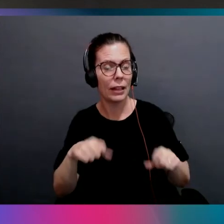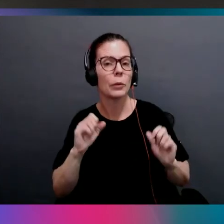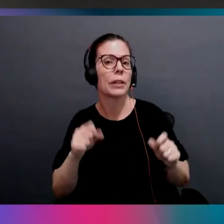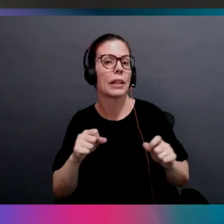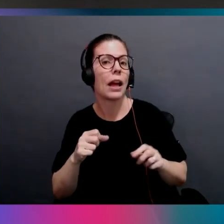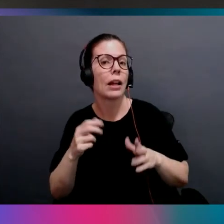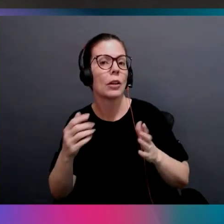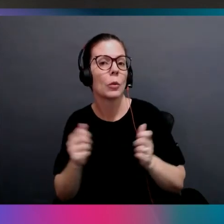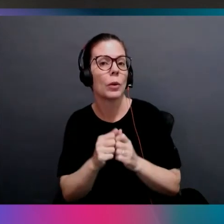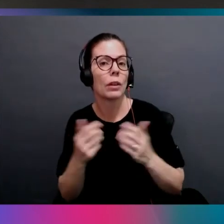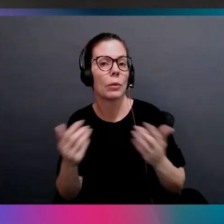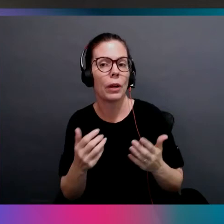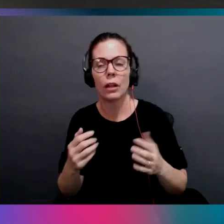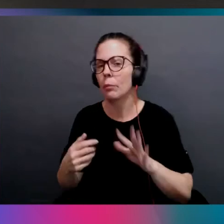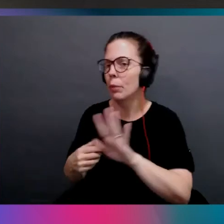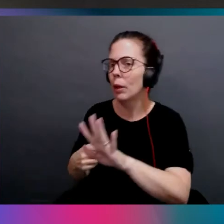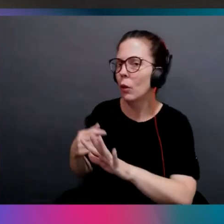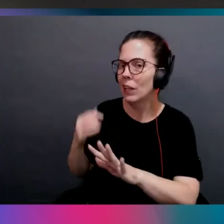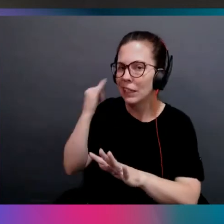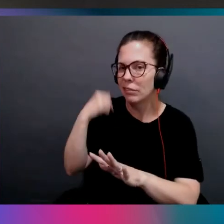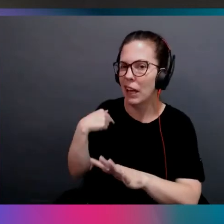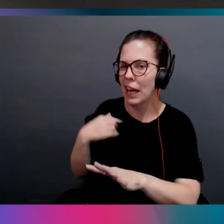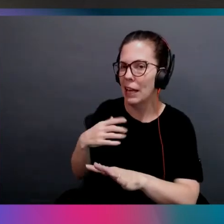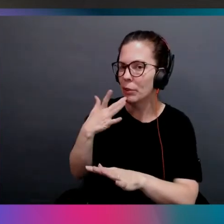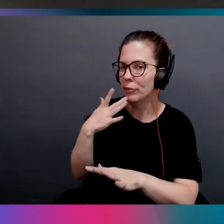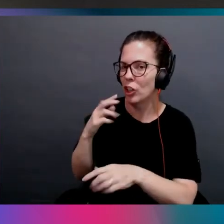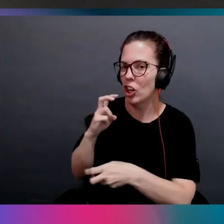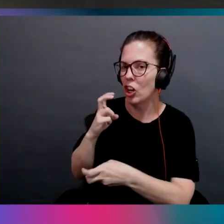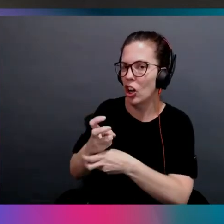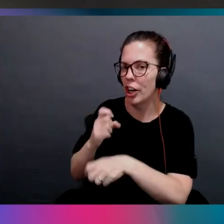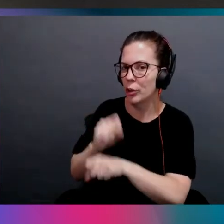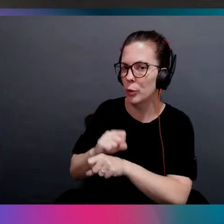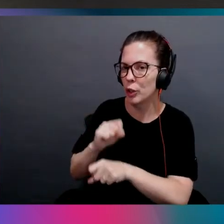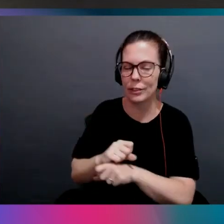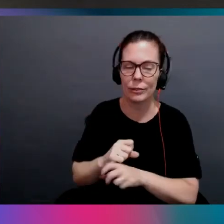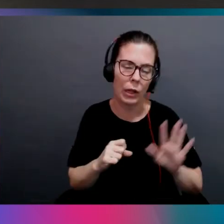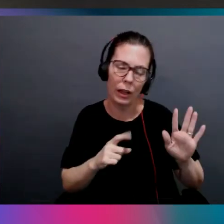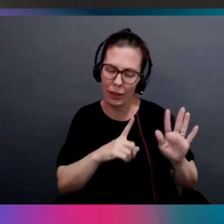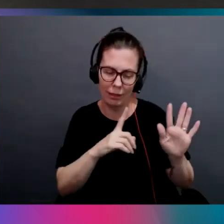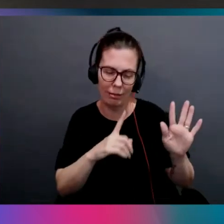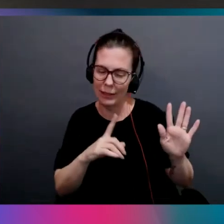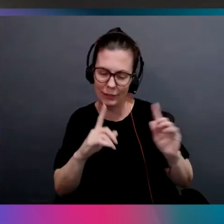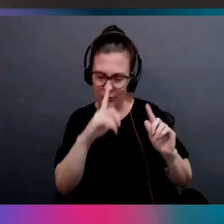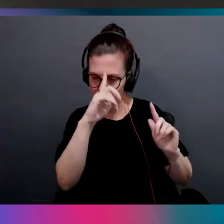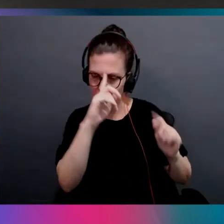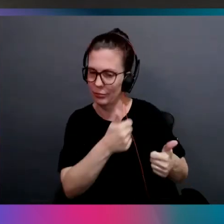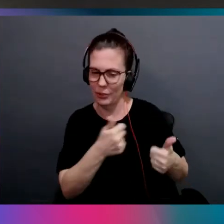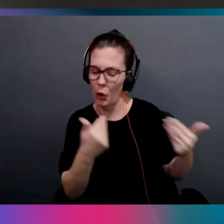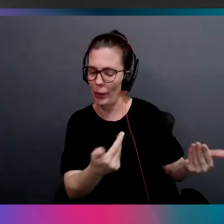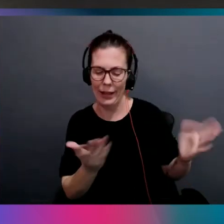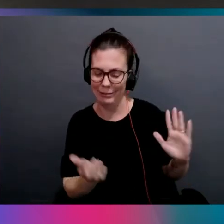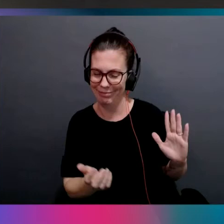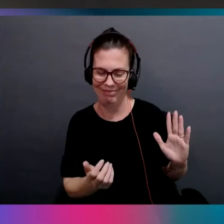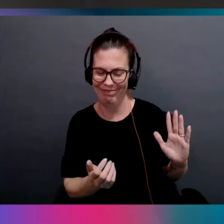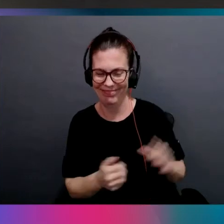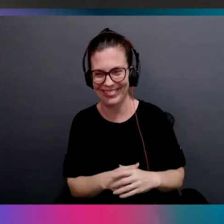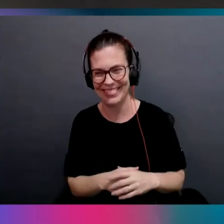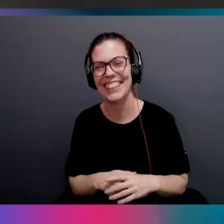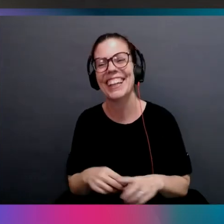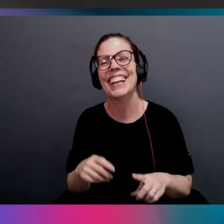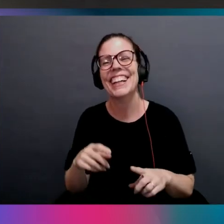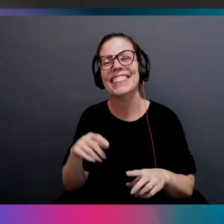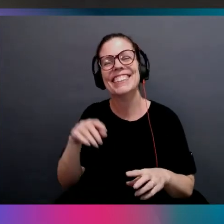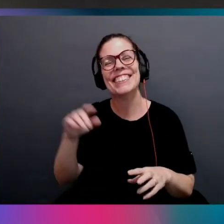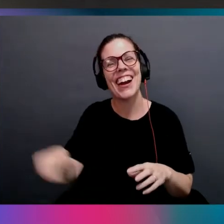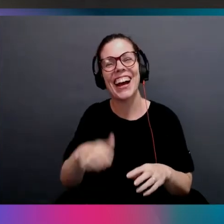called... But what if I like hard work? Well, that's up to you. Then go for it. But so another